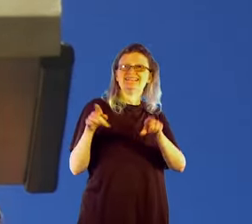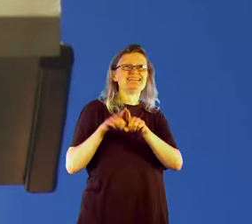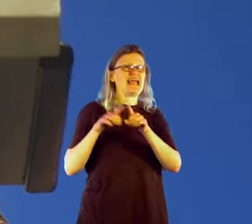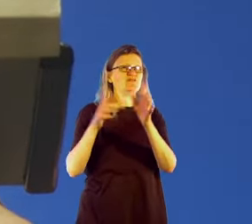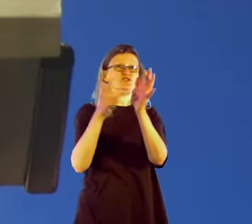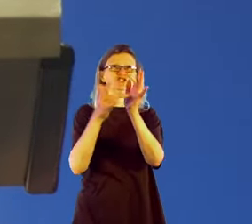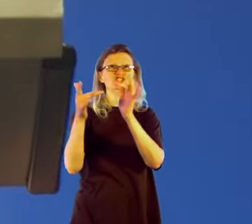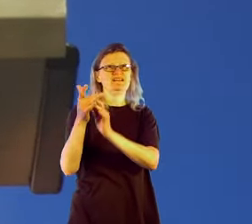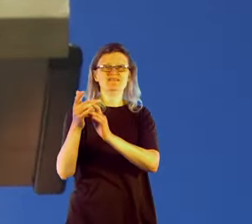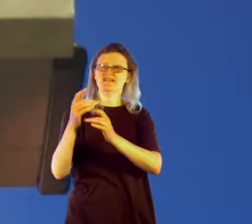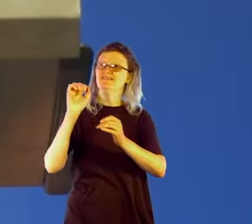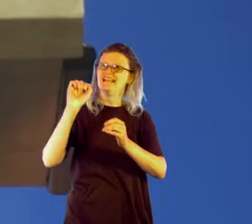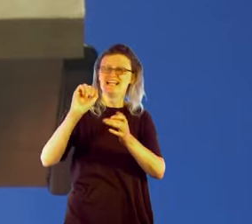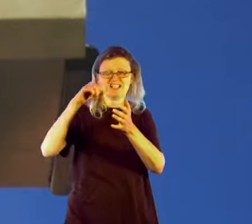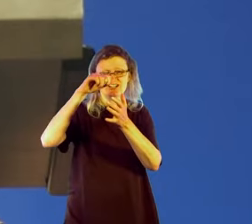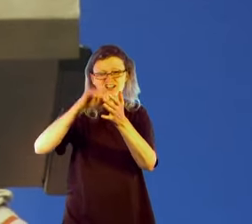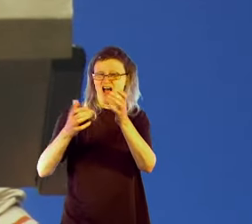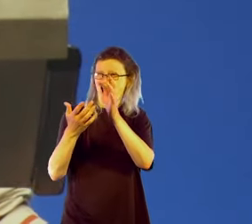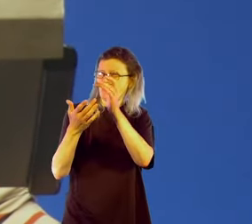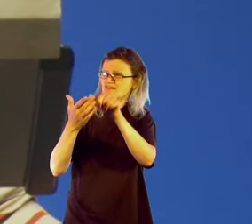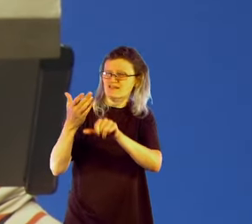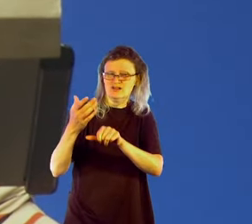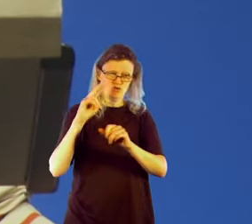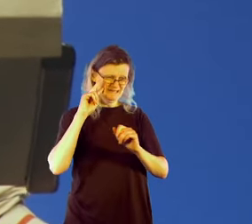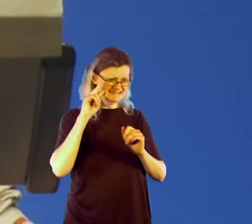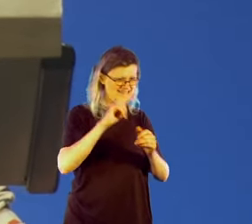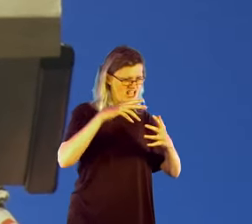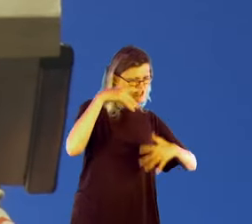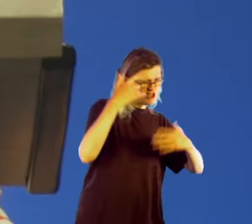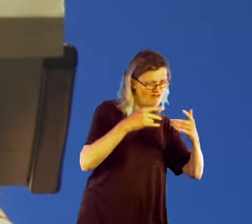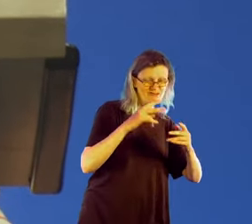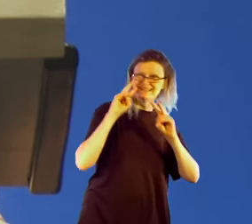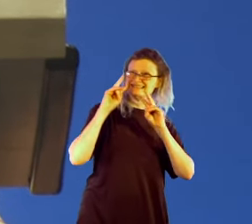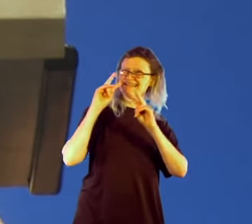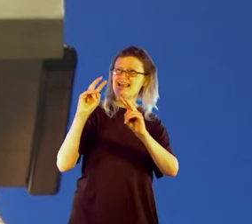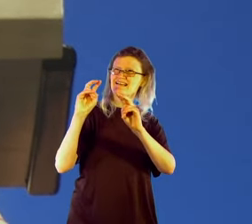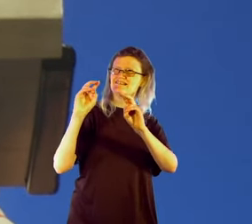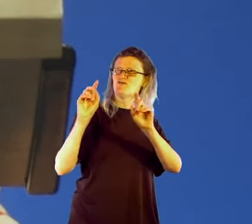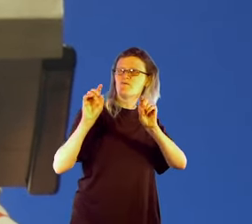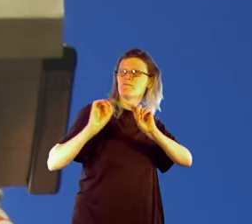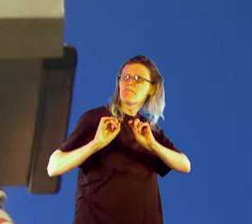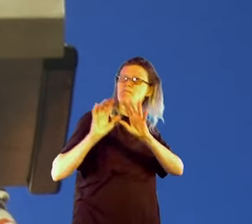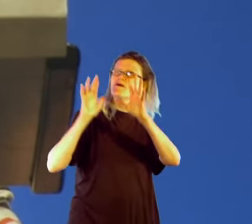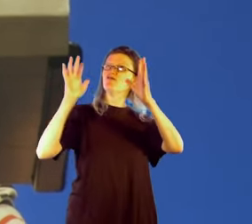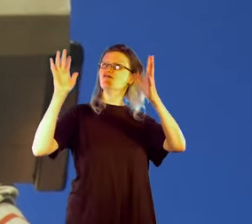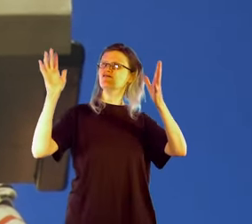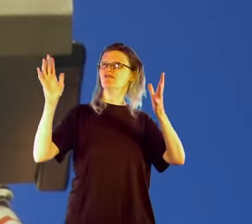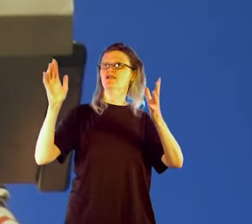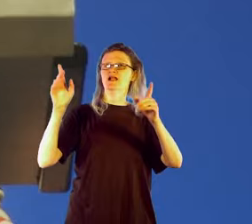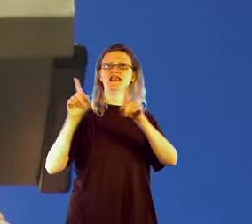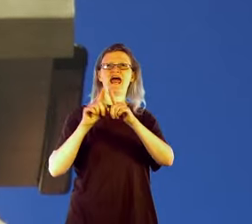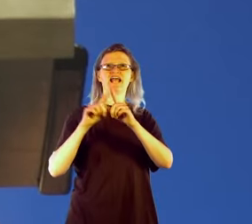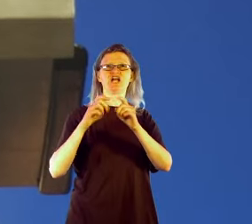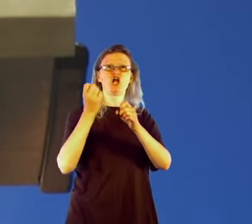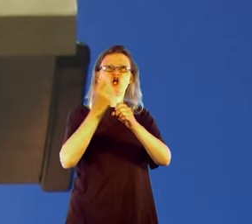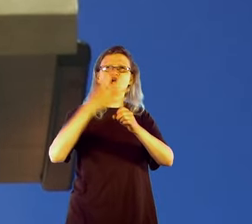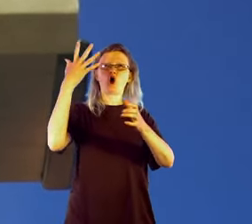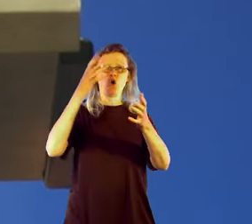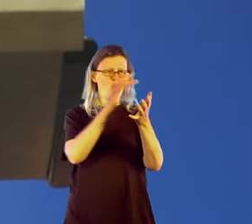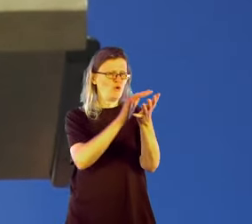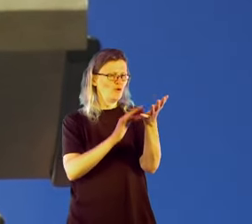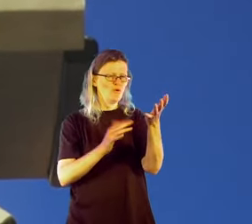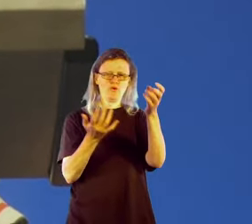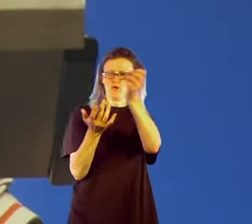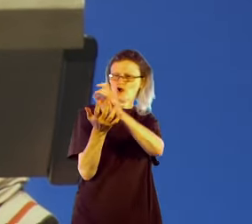Christ's, will be visible, but made glorious. those streaks of gold where